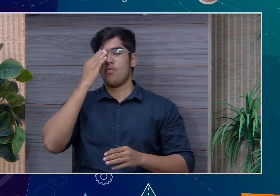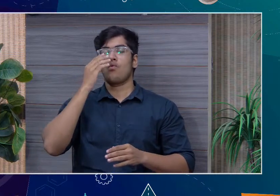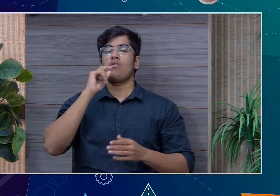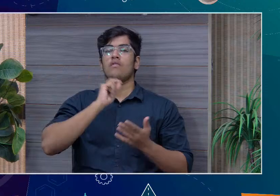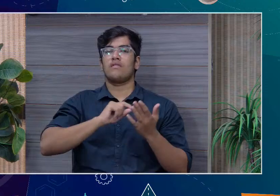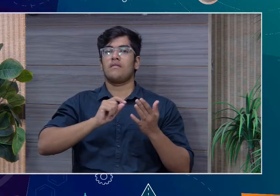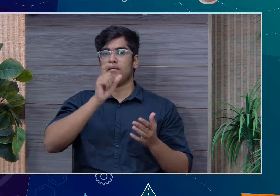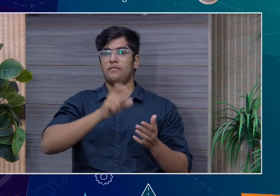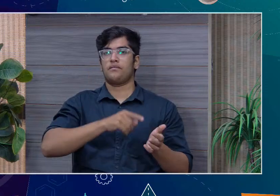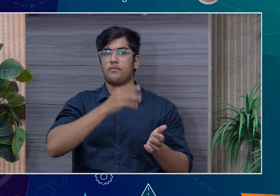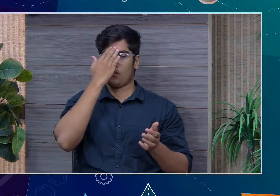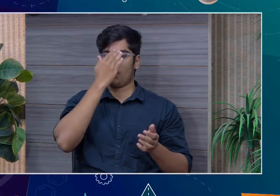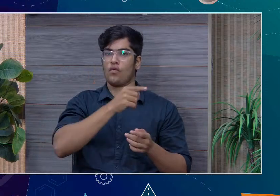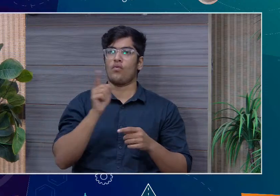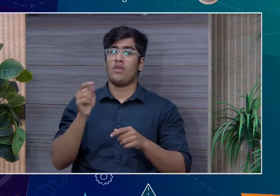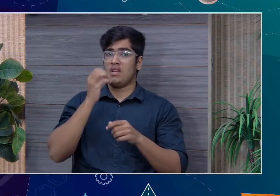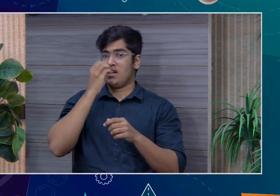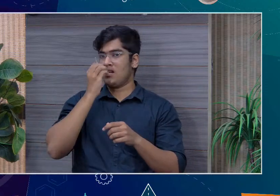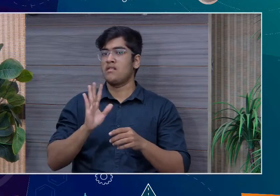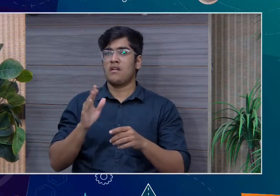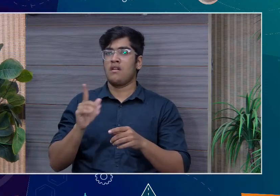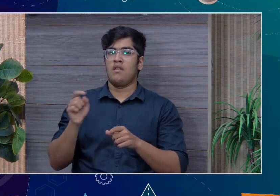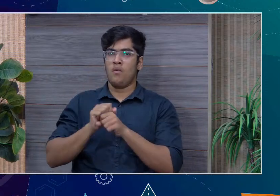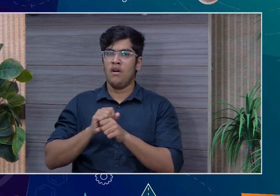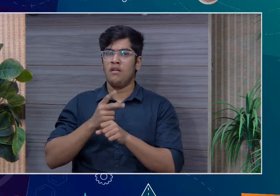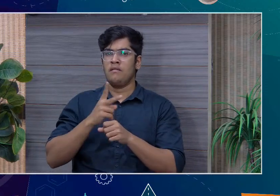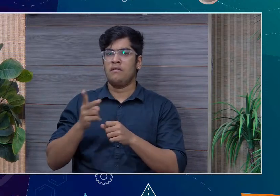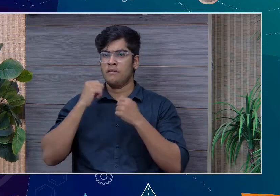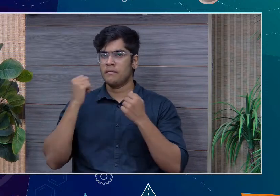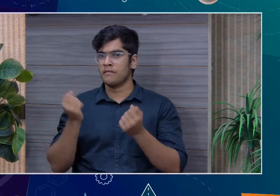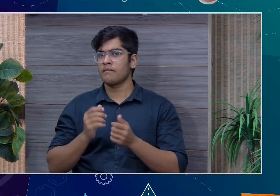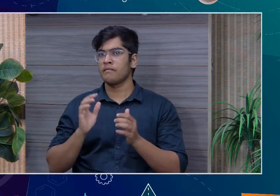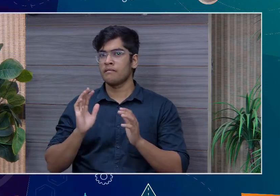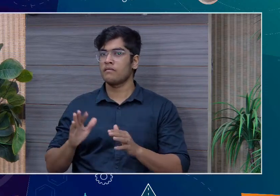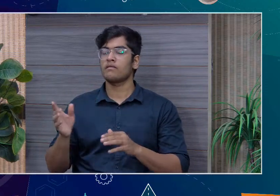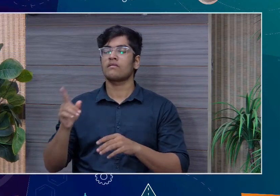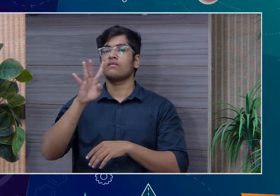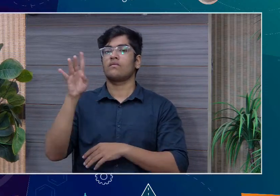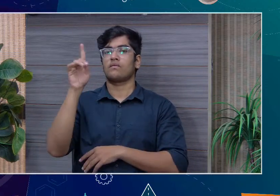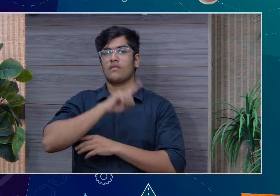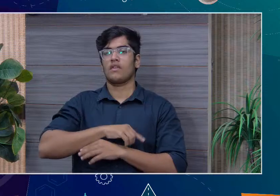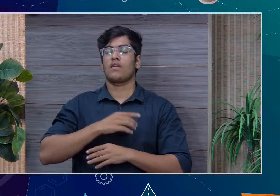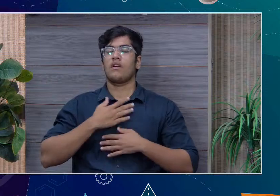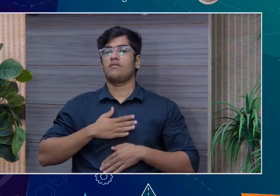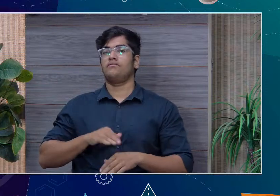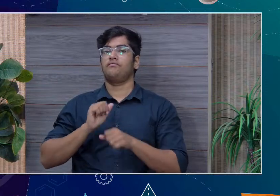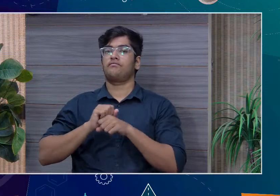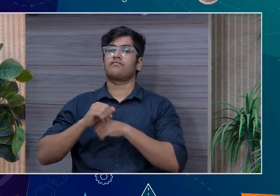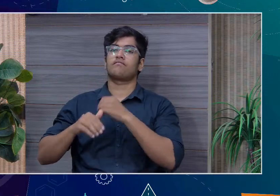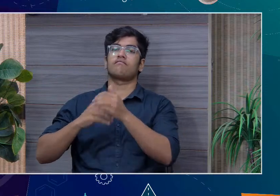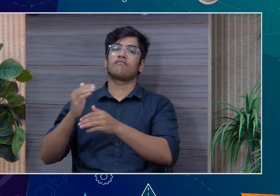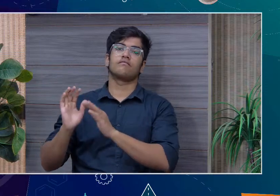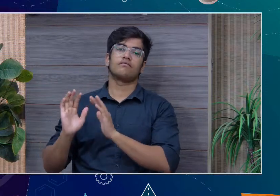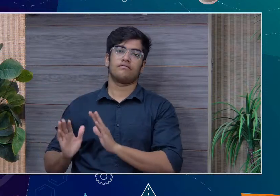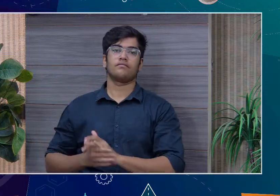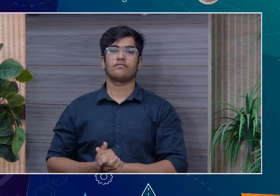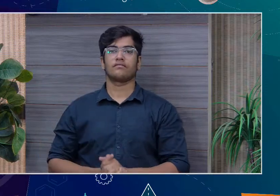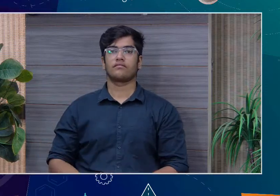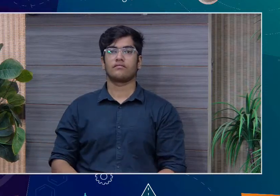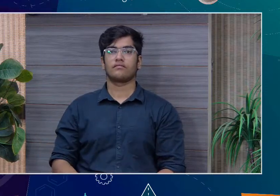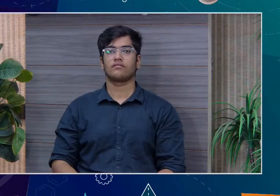that it would not be easy for the shoemaker to fulfill the demands and present the